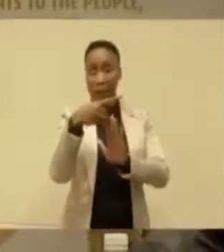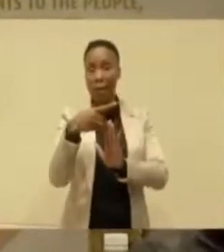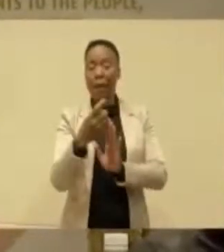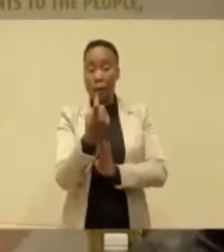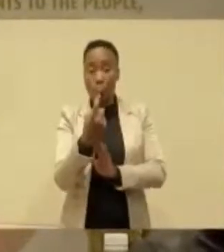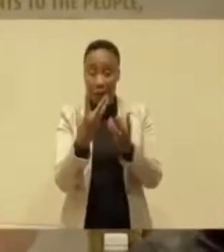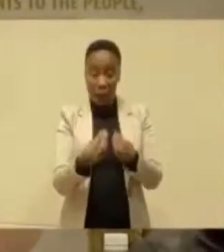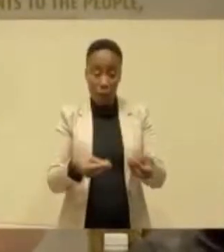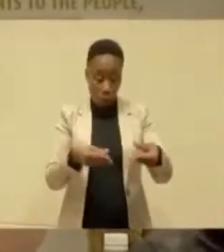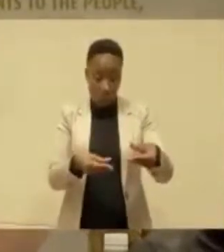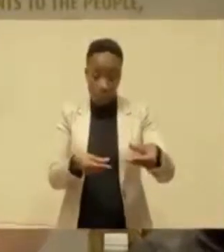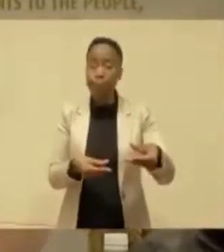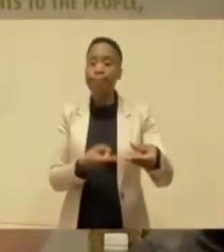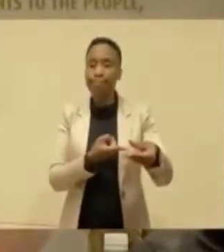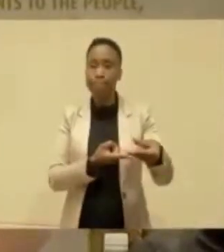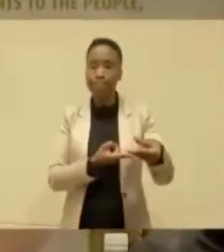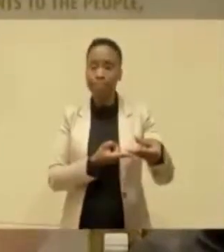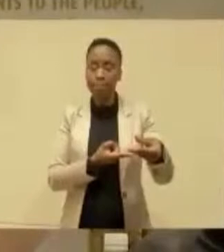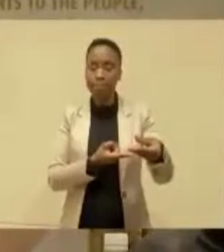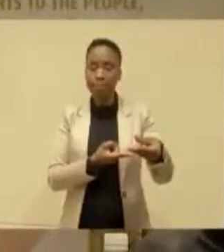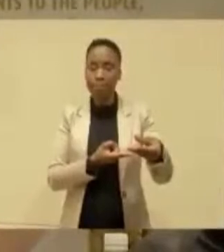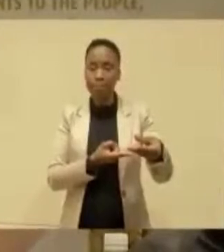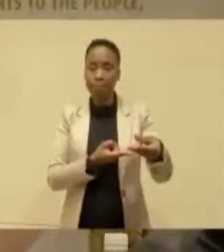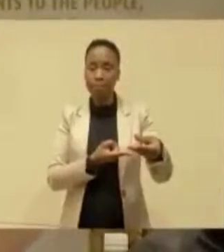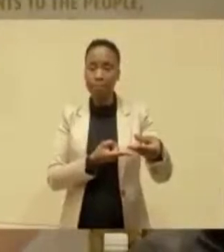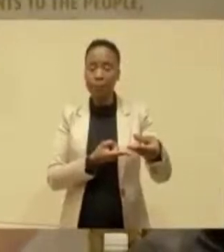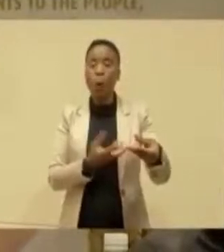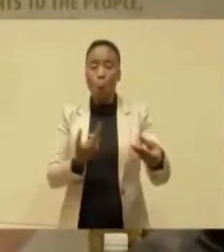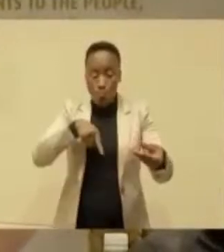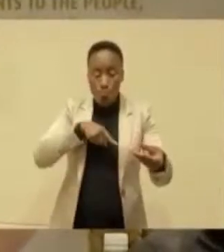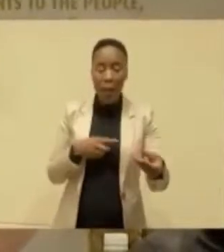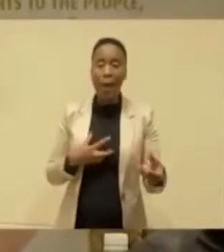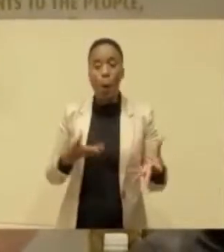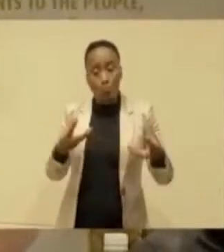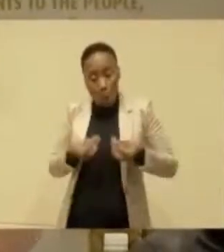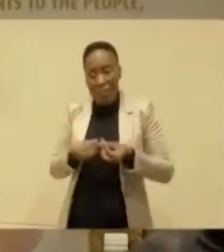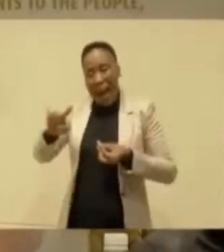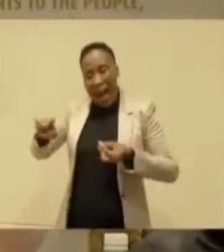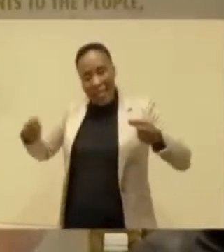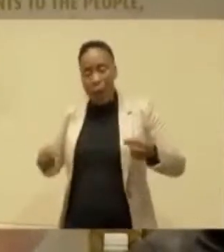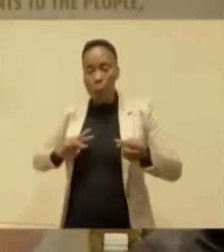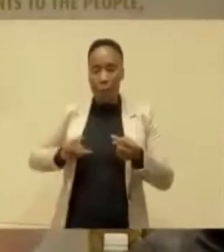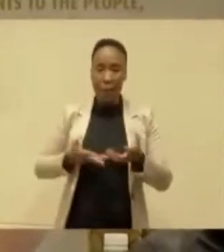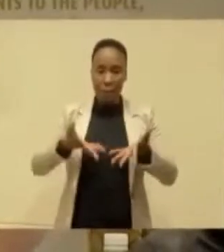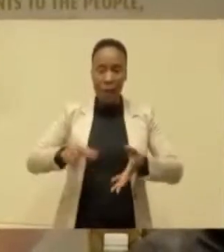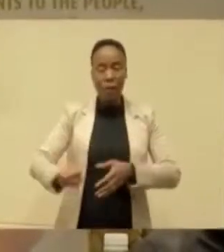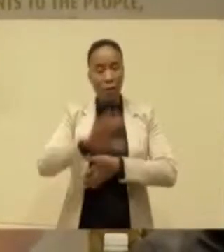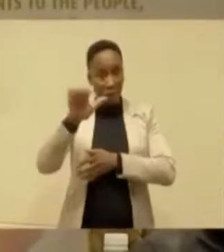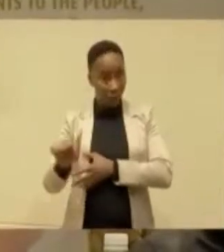your hands today we together with the women of south africa we develop their